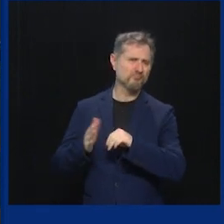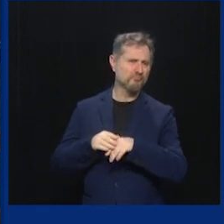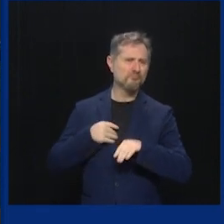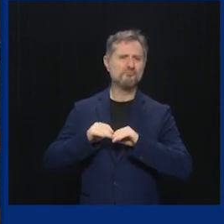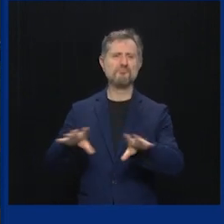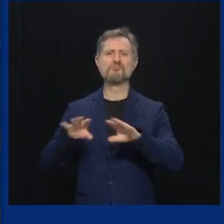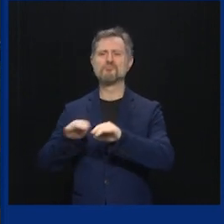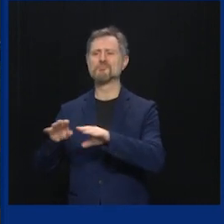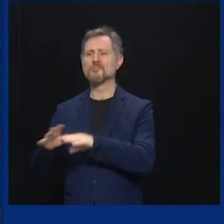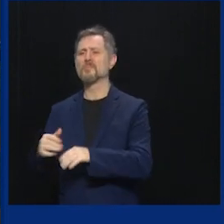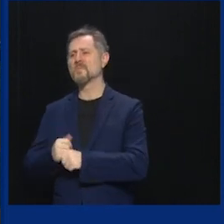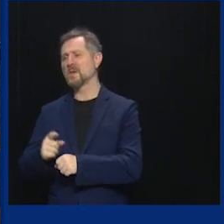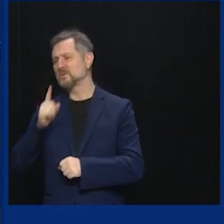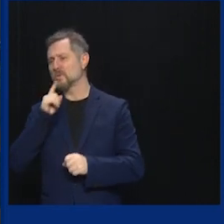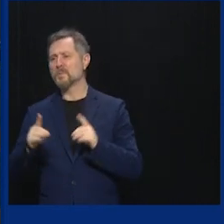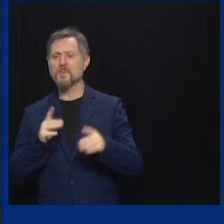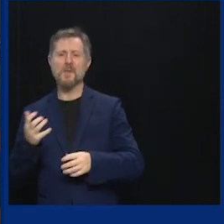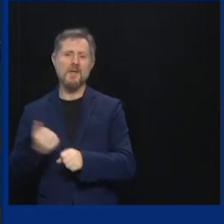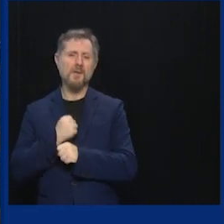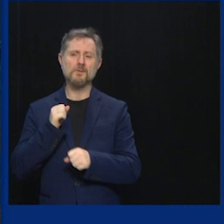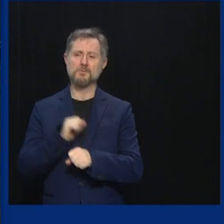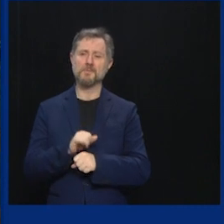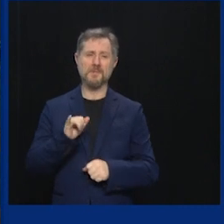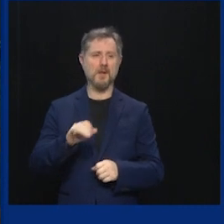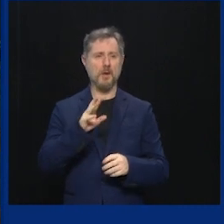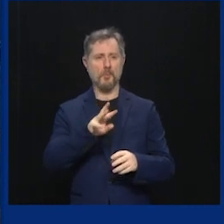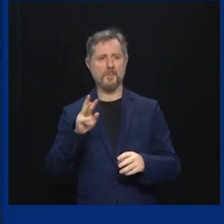get their appointments. Go to this website,